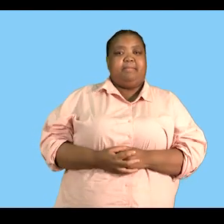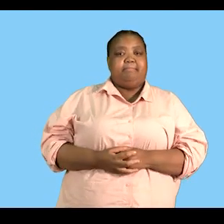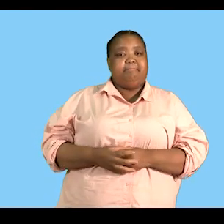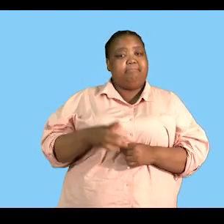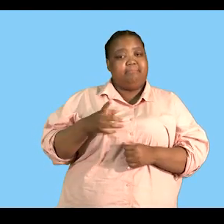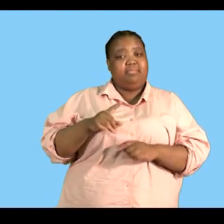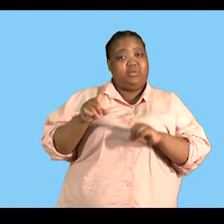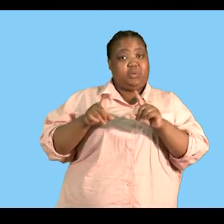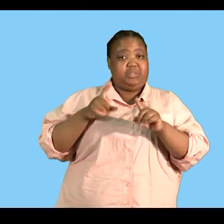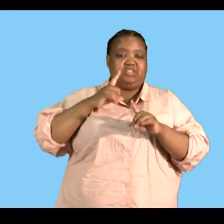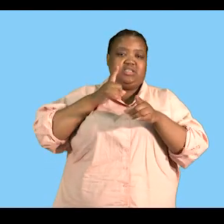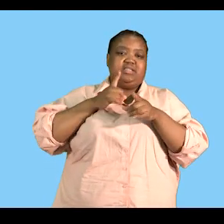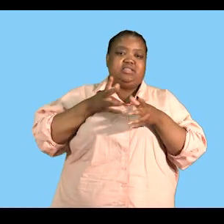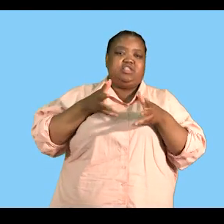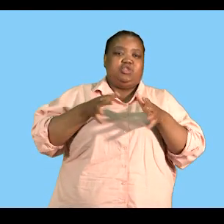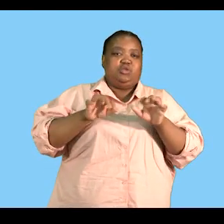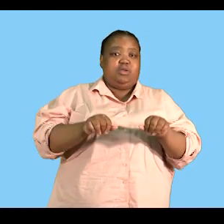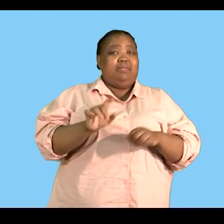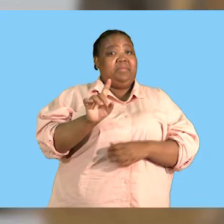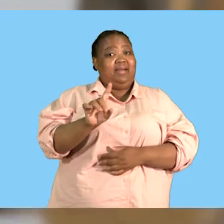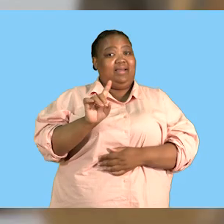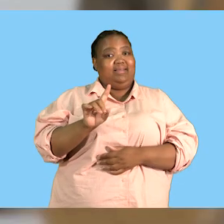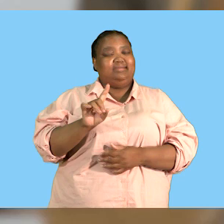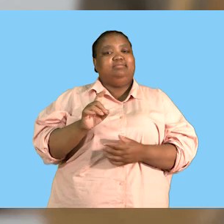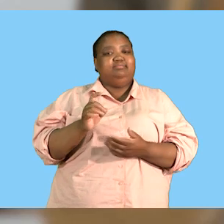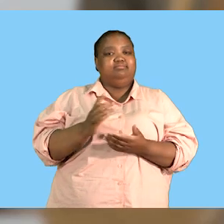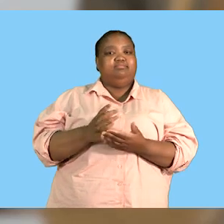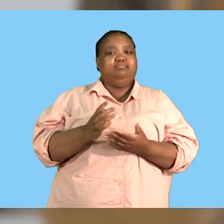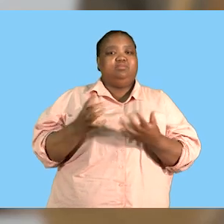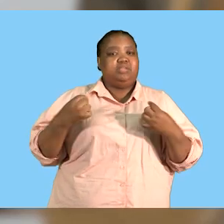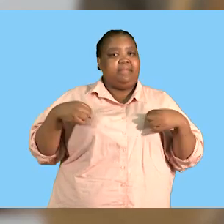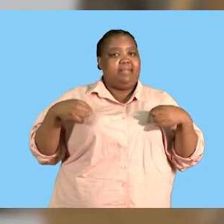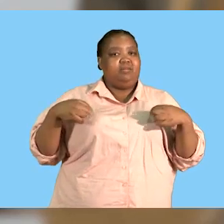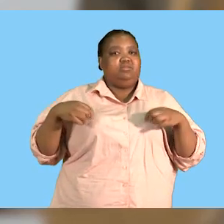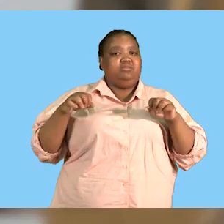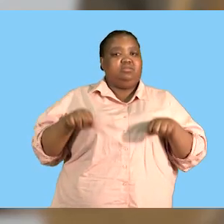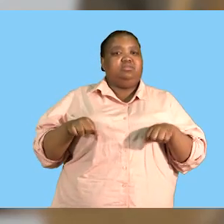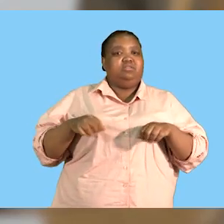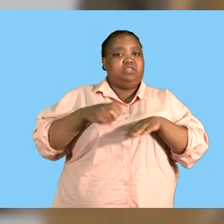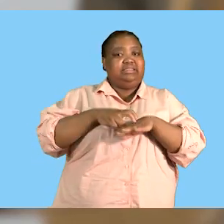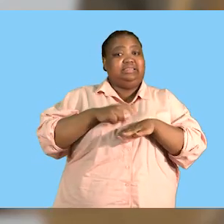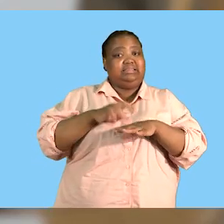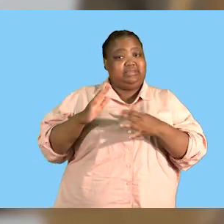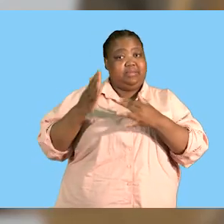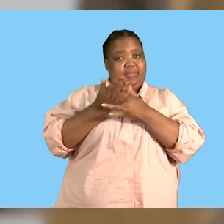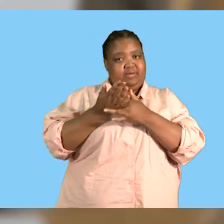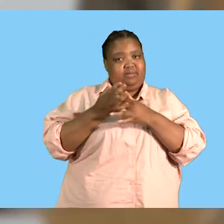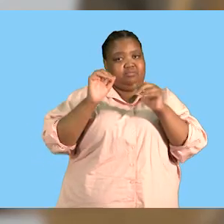And that is how you will attempt a question like that. But I am sure, just like me,